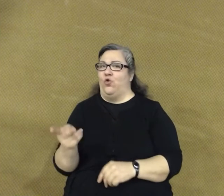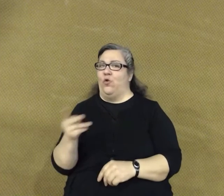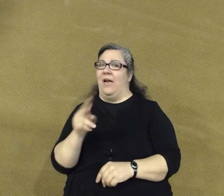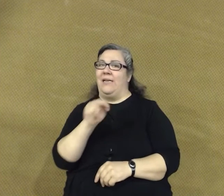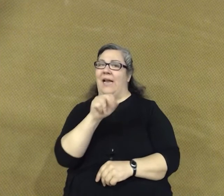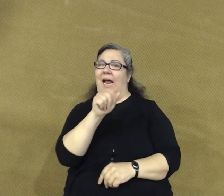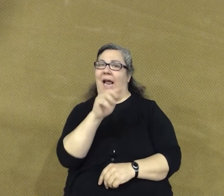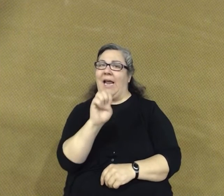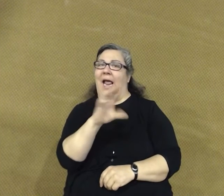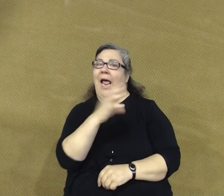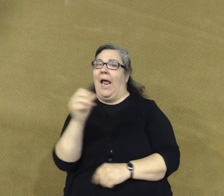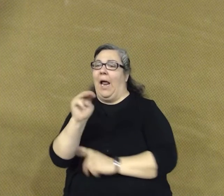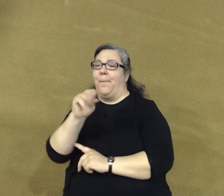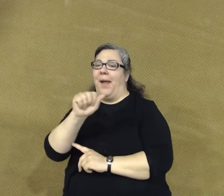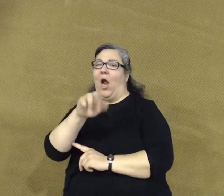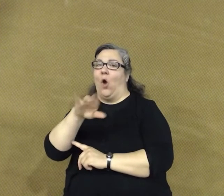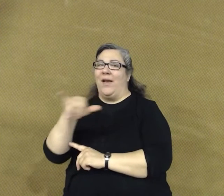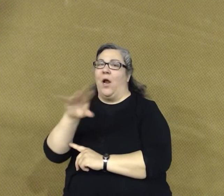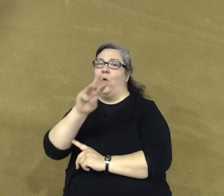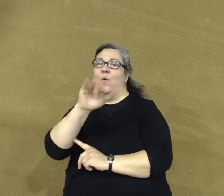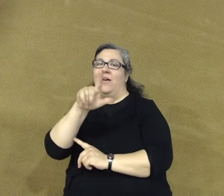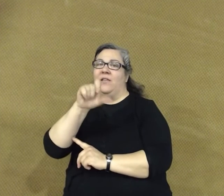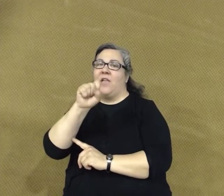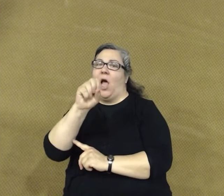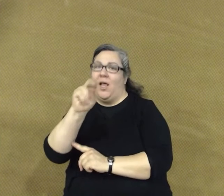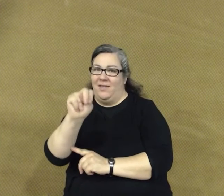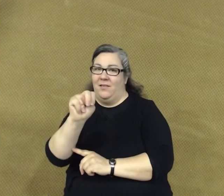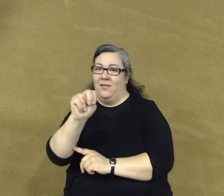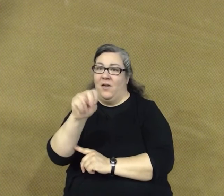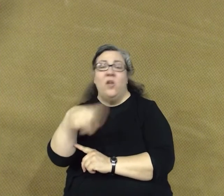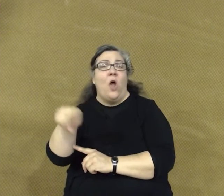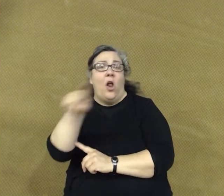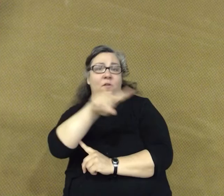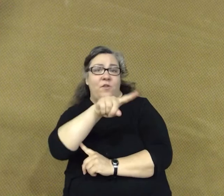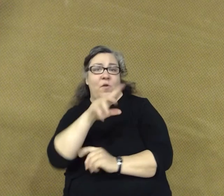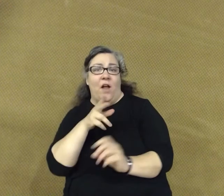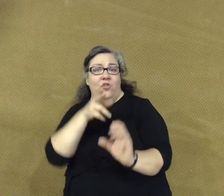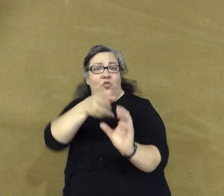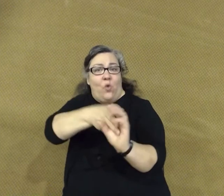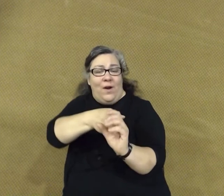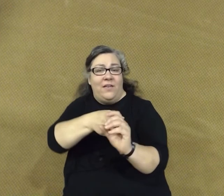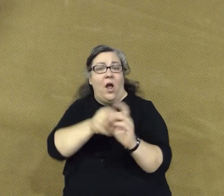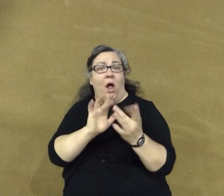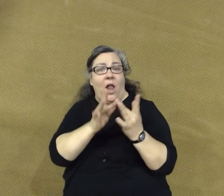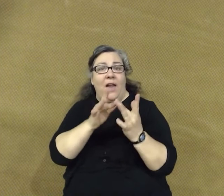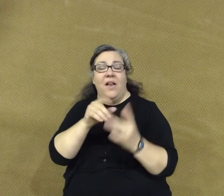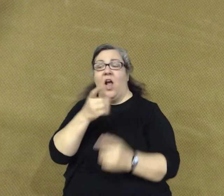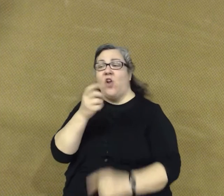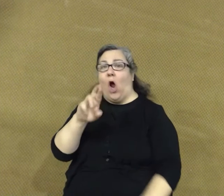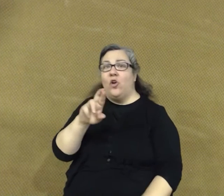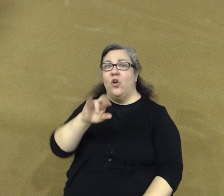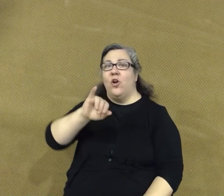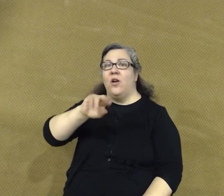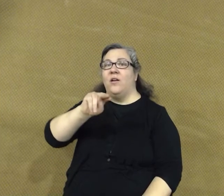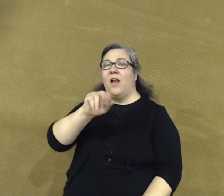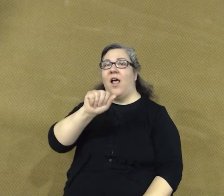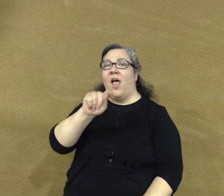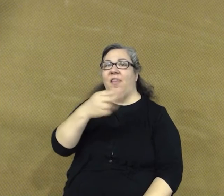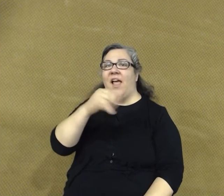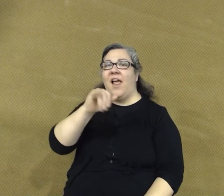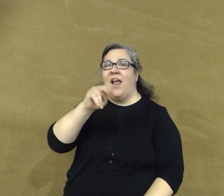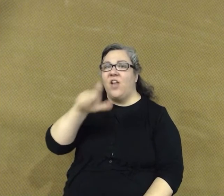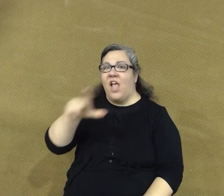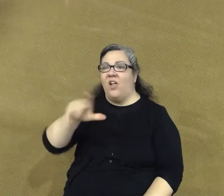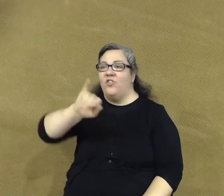Wilson. Now, for all of you out there in radio, internet land, he's Dr. Nathaniel J. Wilson. But this is Poppy